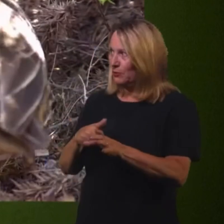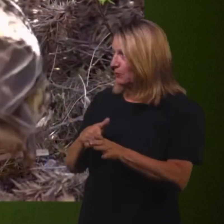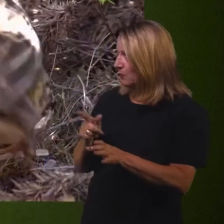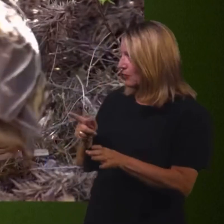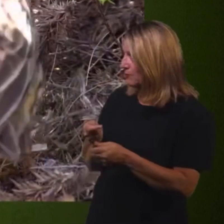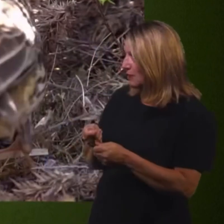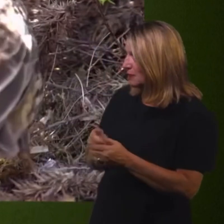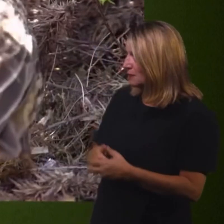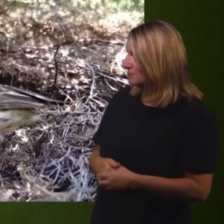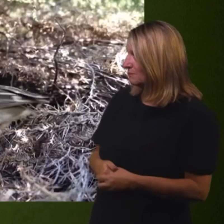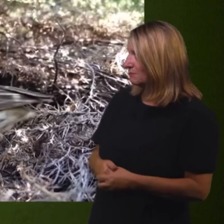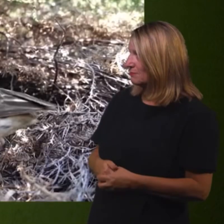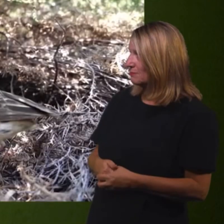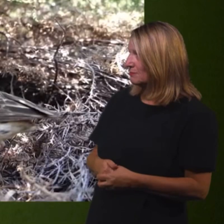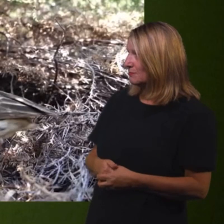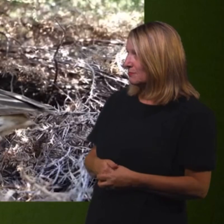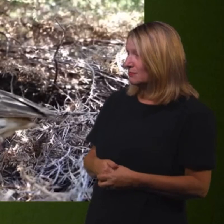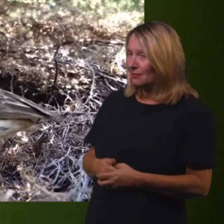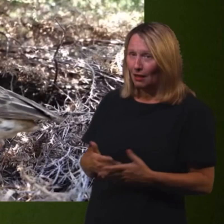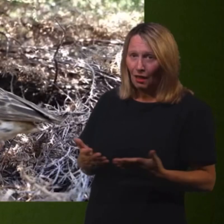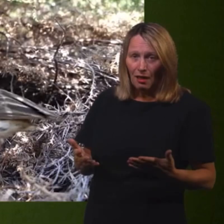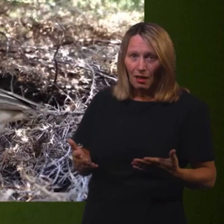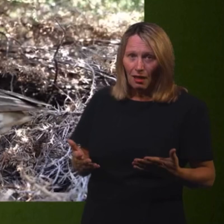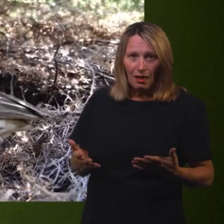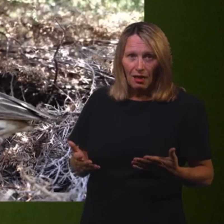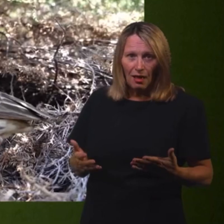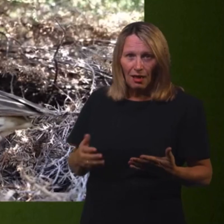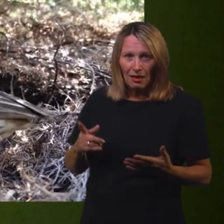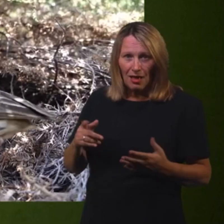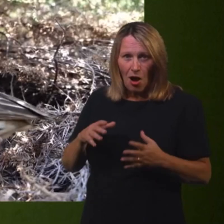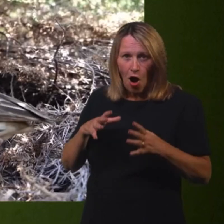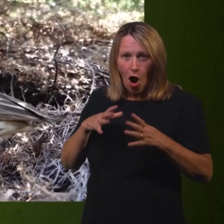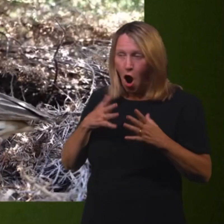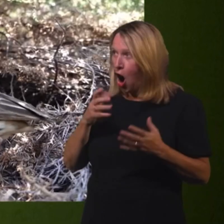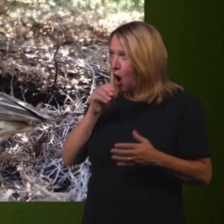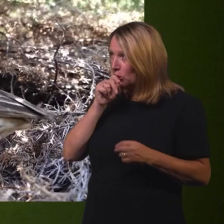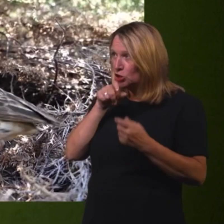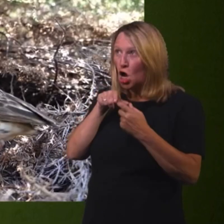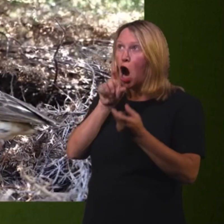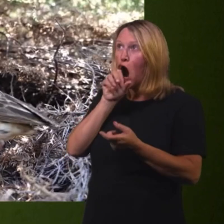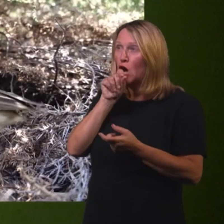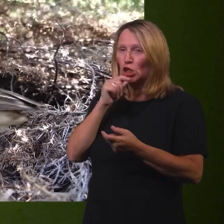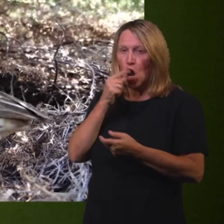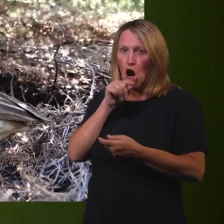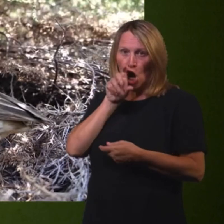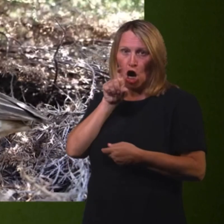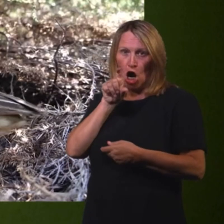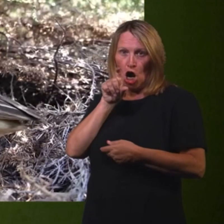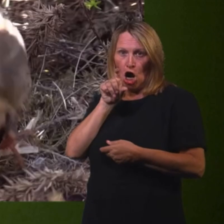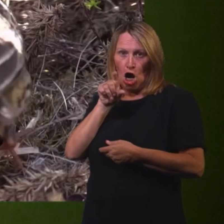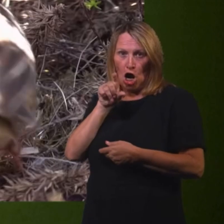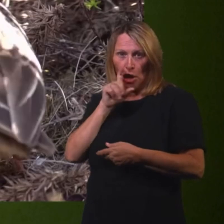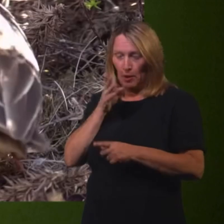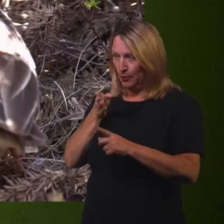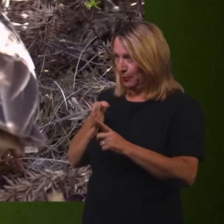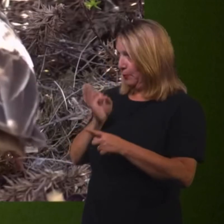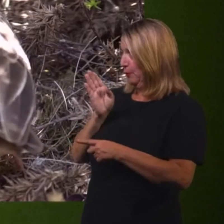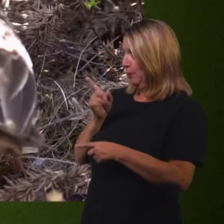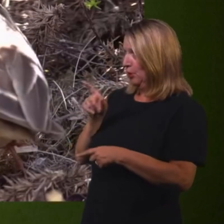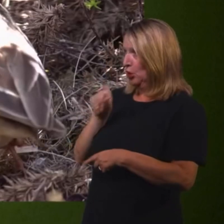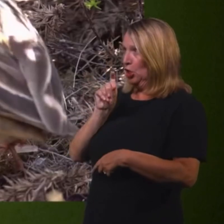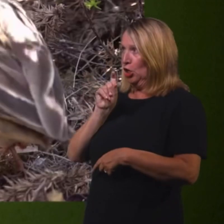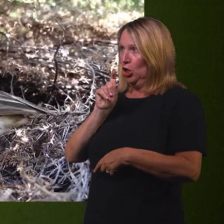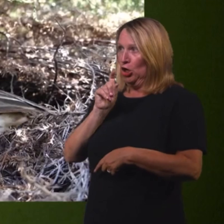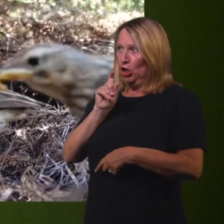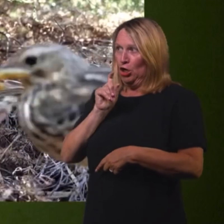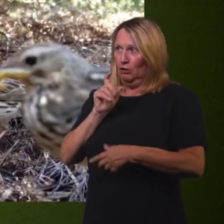youngster. And believe it or not, even though it's got that massive orange mouth, it's deficient in visual